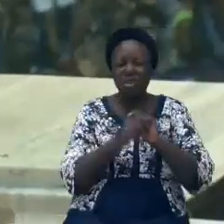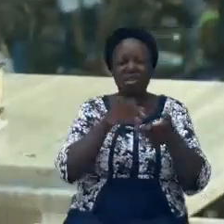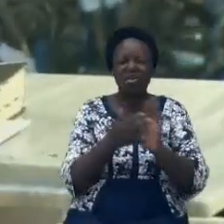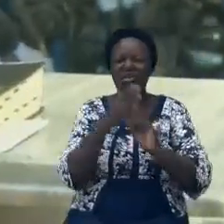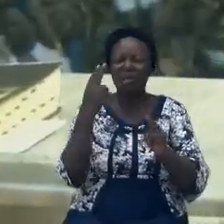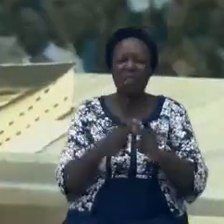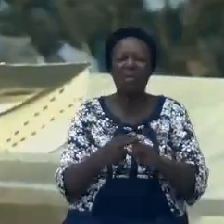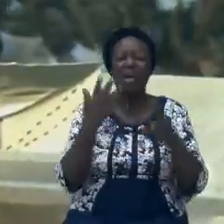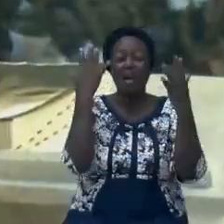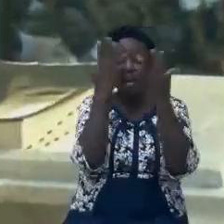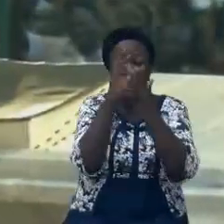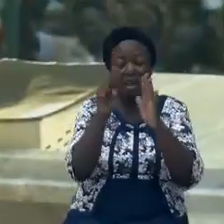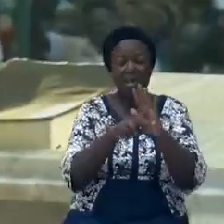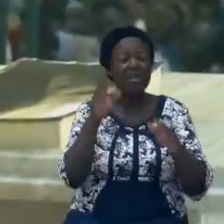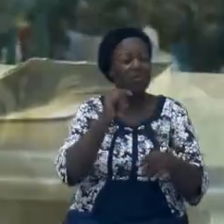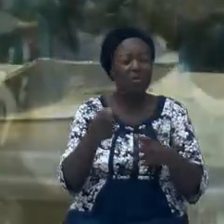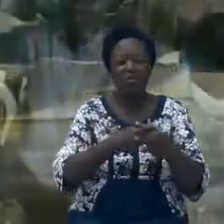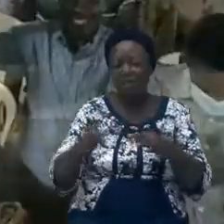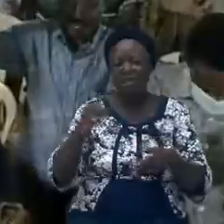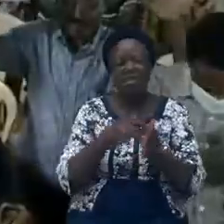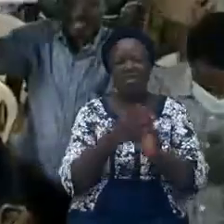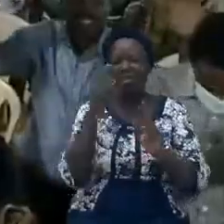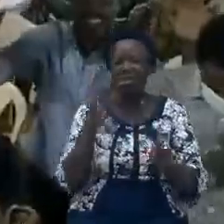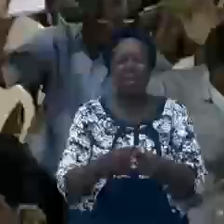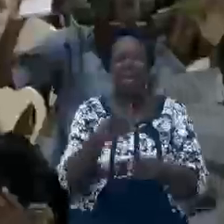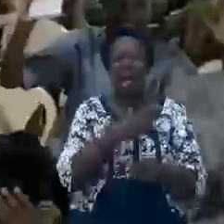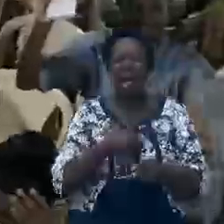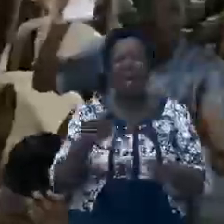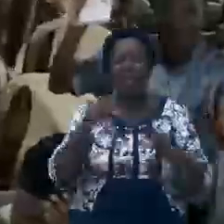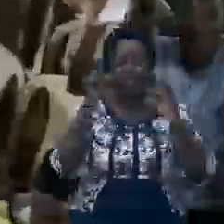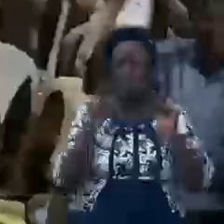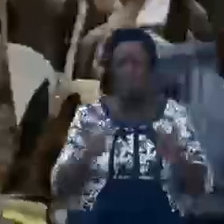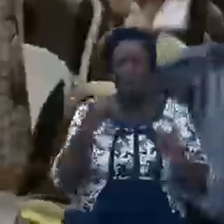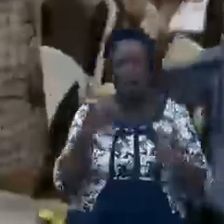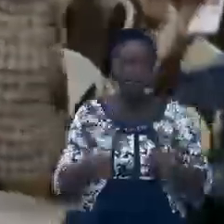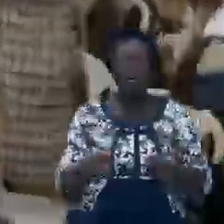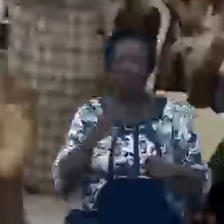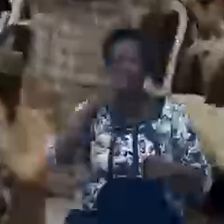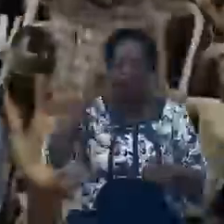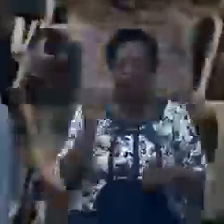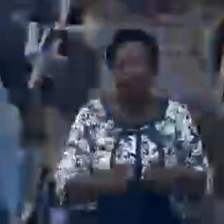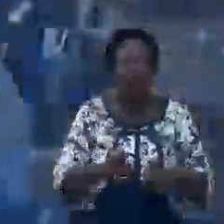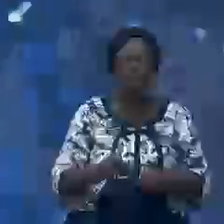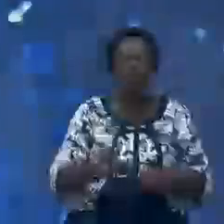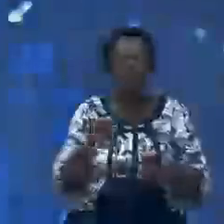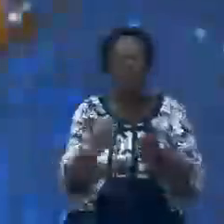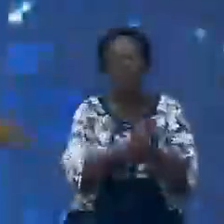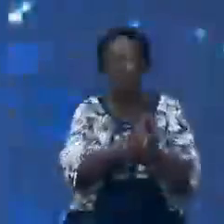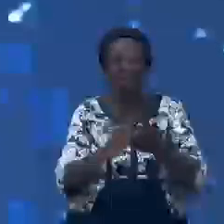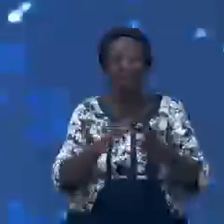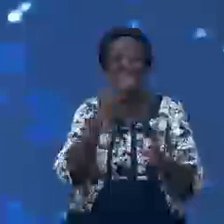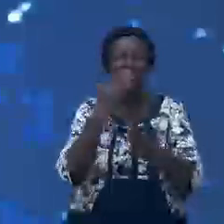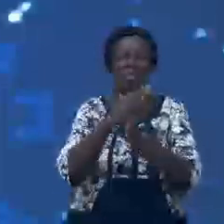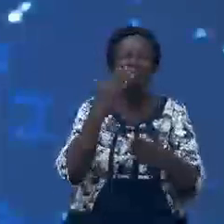everyone, every bad thing will be reversed. Darkness will vanish away, and the power